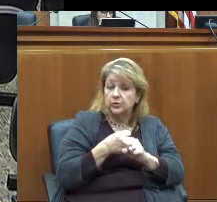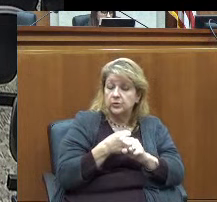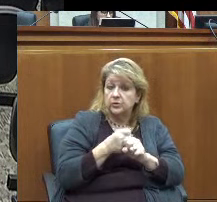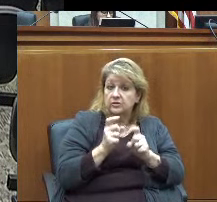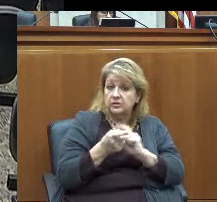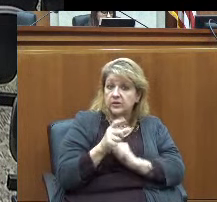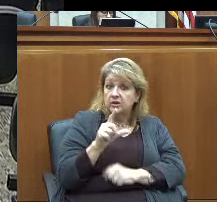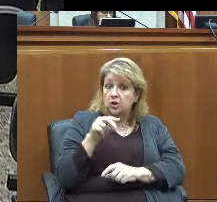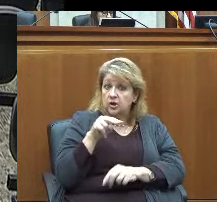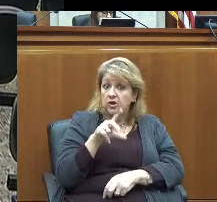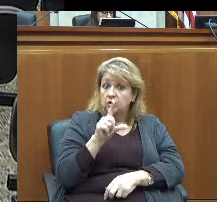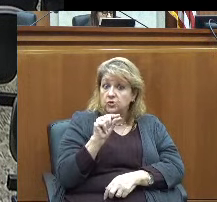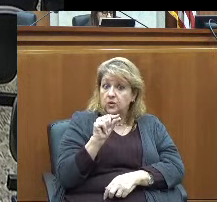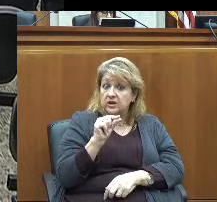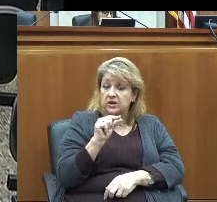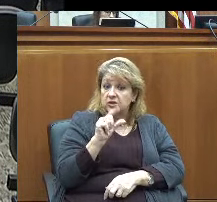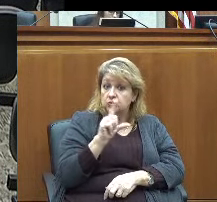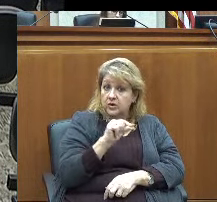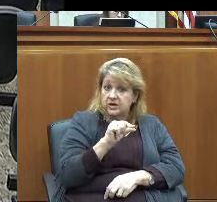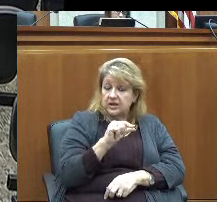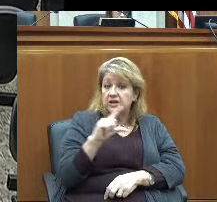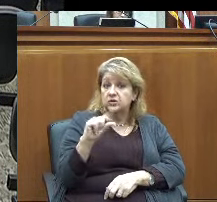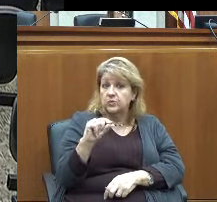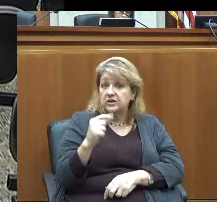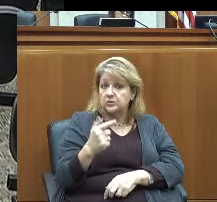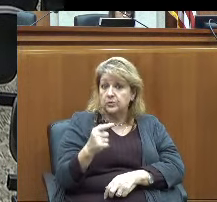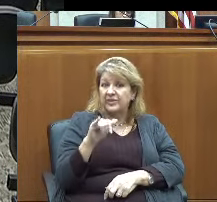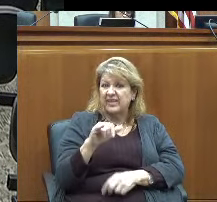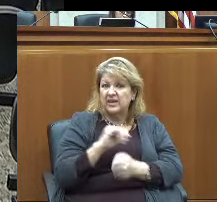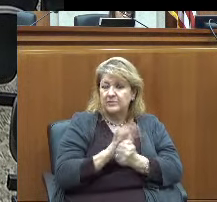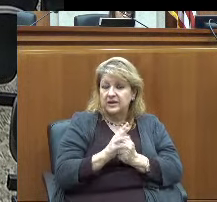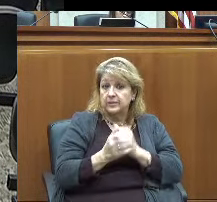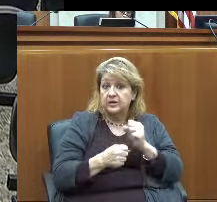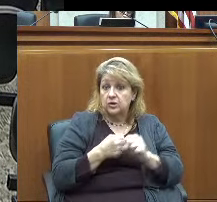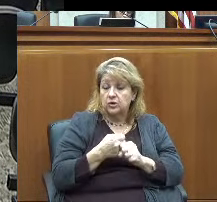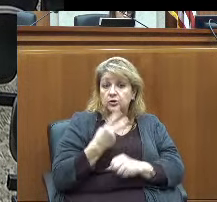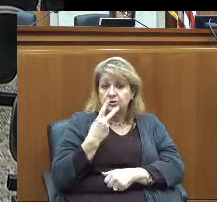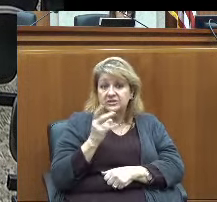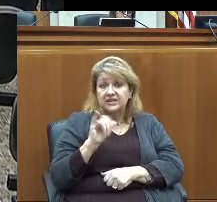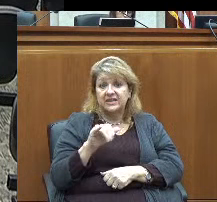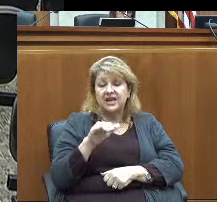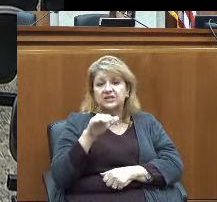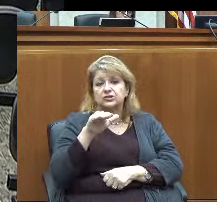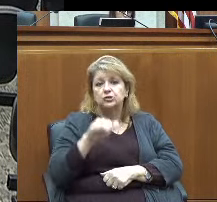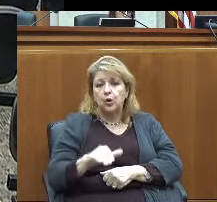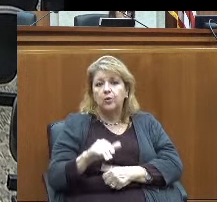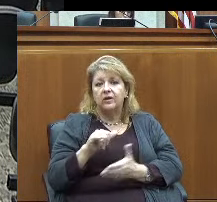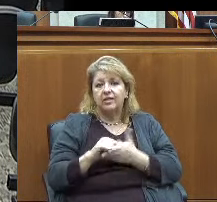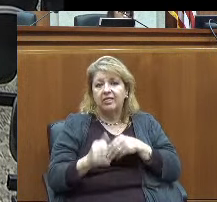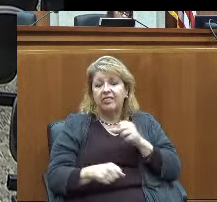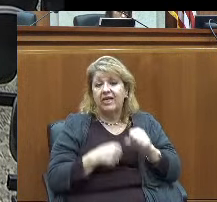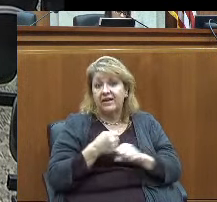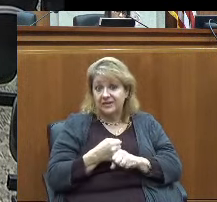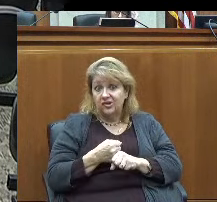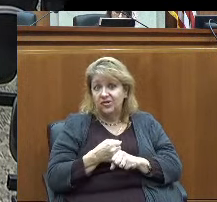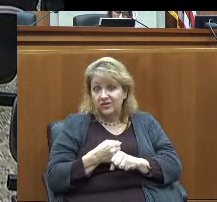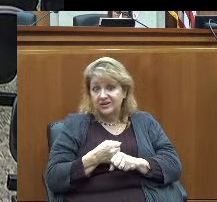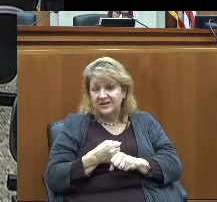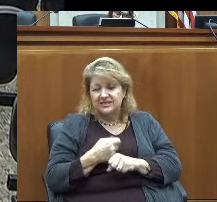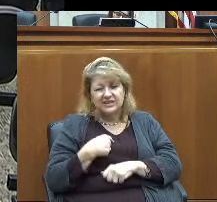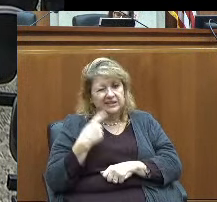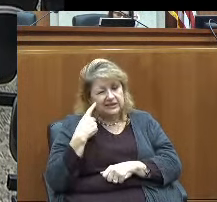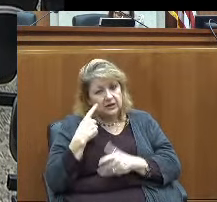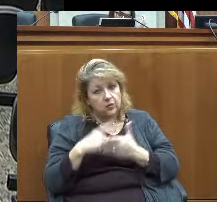look at 2020, 2021, which was the pandemic year, you see that it's lower that year, significantly lower. So I